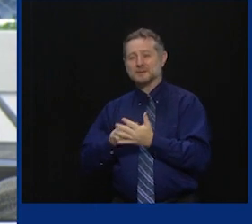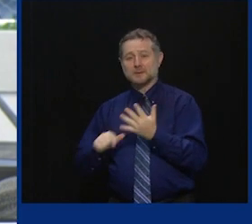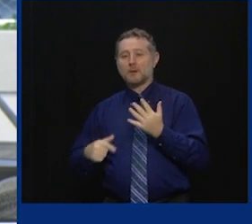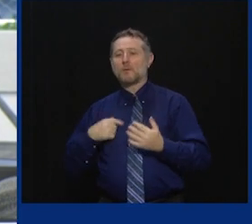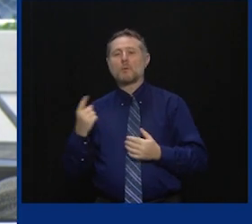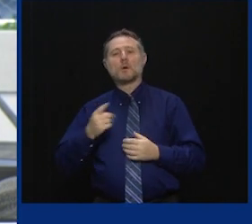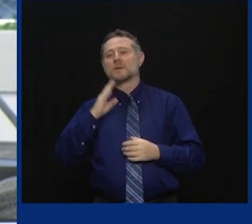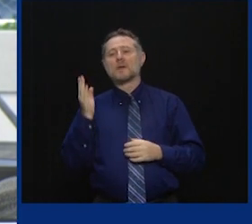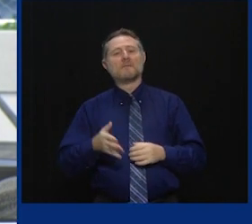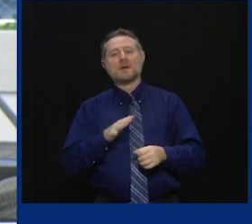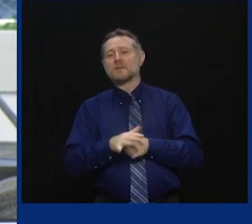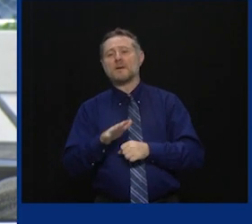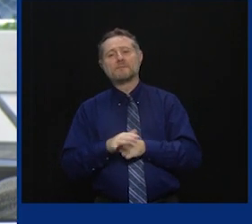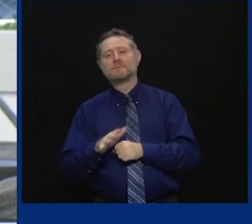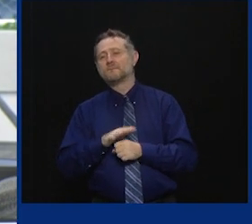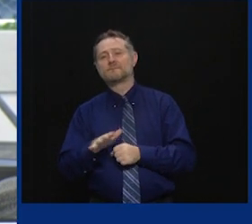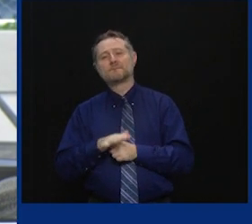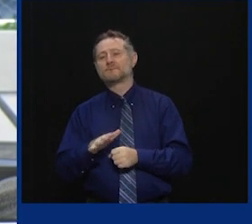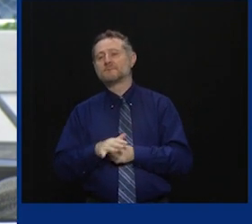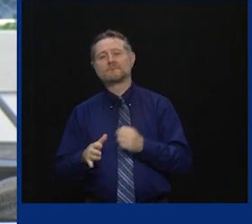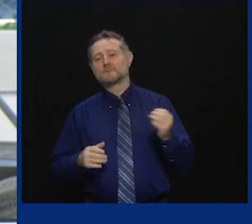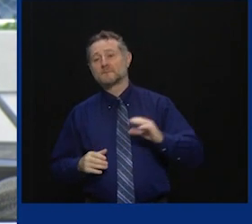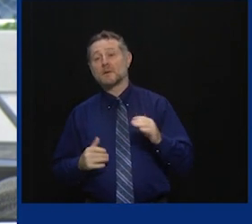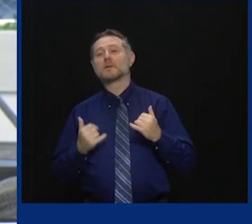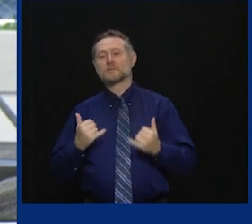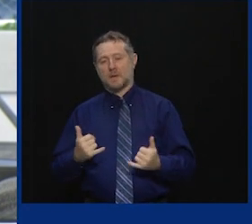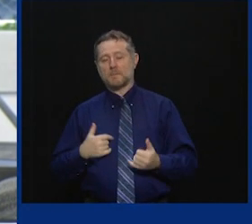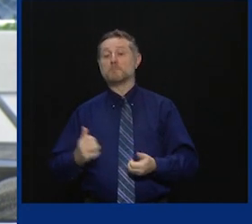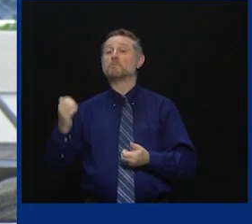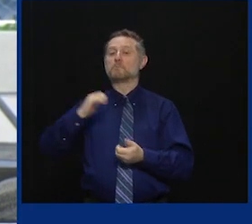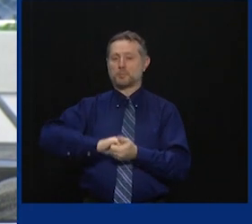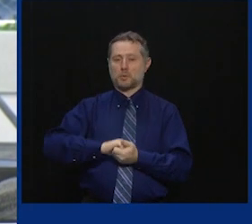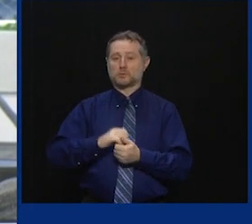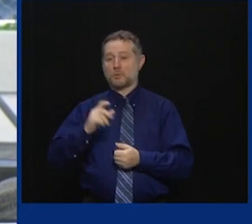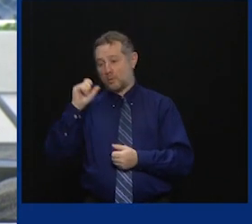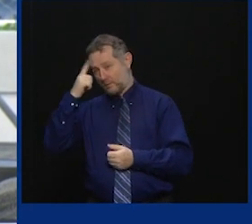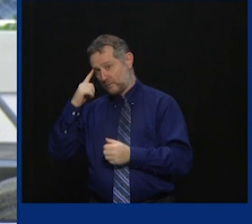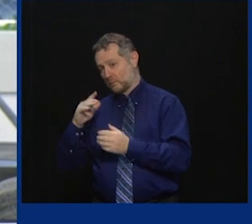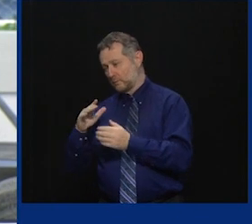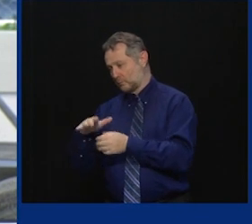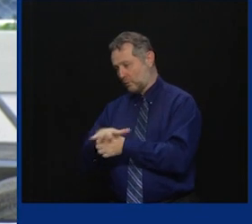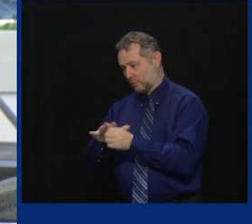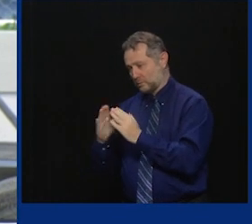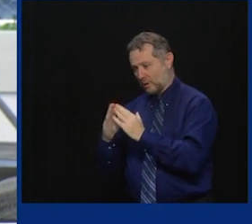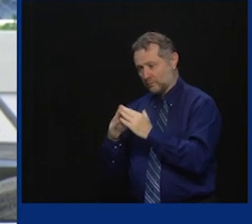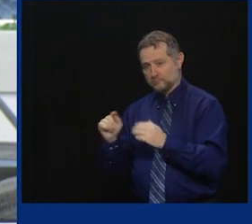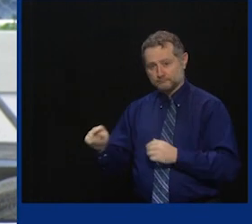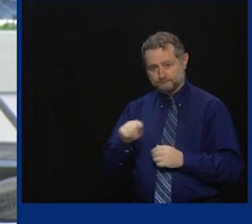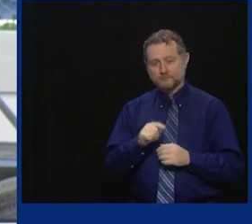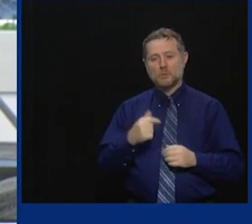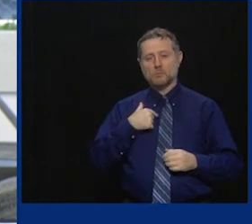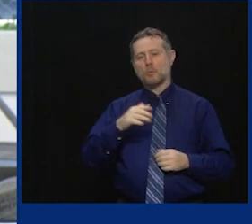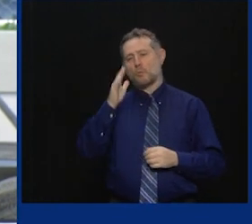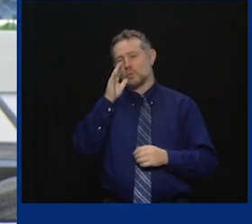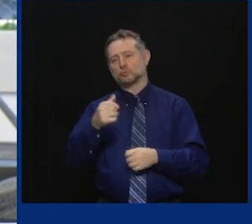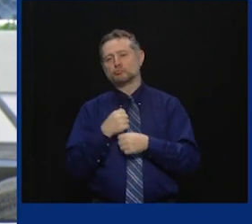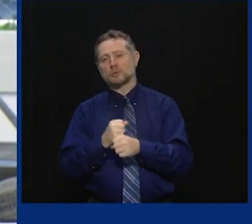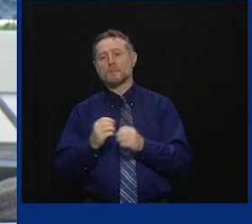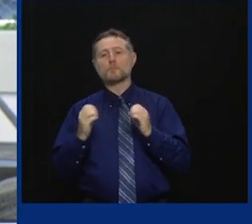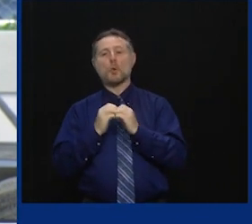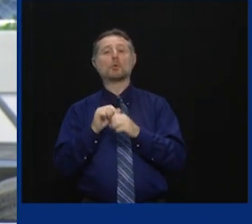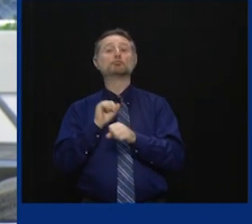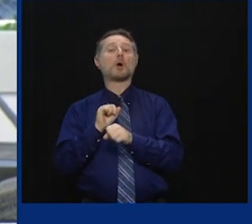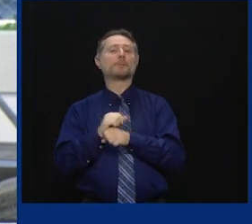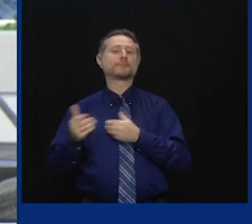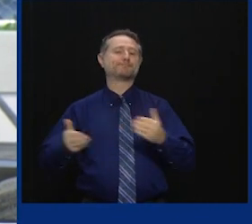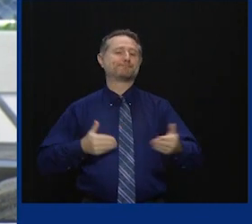came up short. Now we're here to be partners with the local governments. And also creates jobs. I mean, not only is it good for the environment, good for the people who live there, it creates a